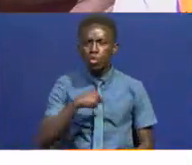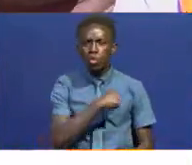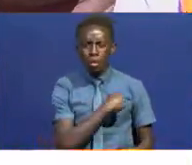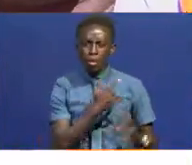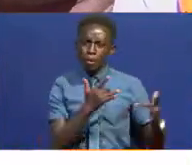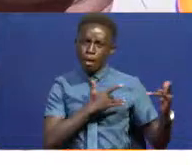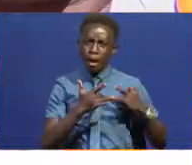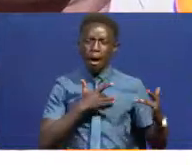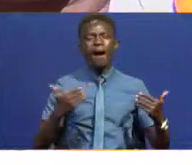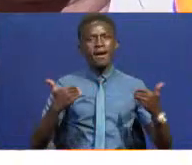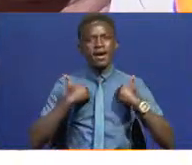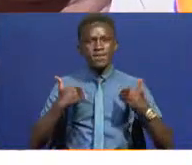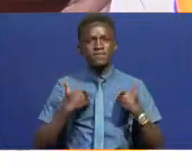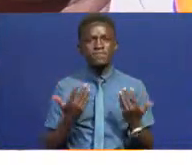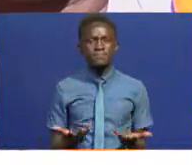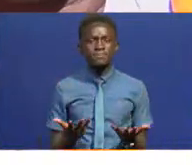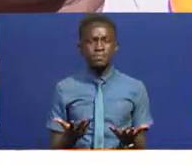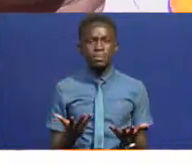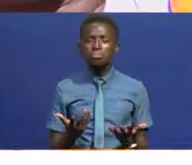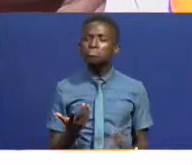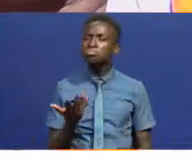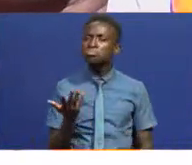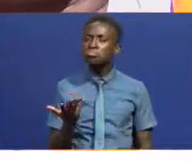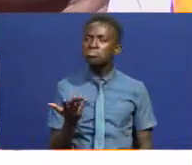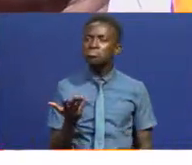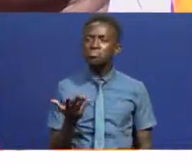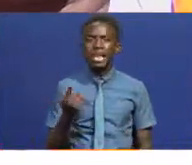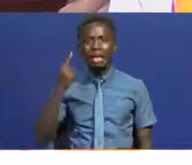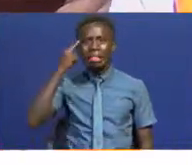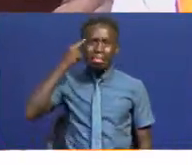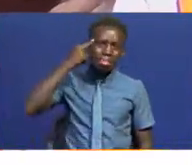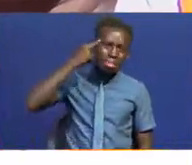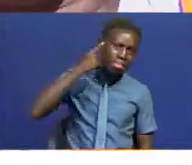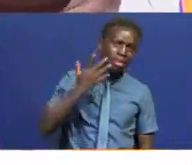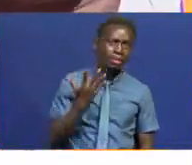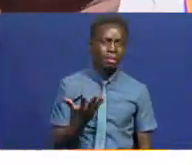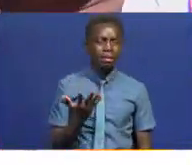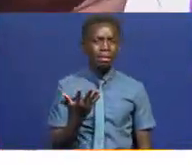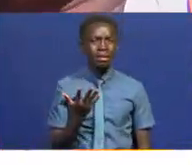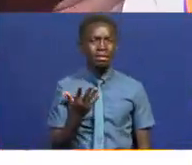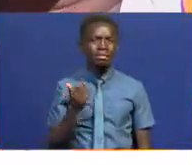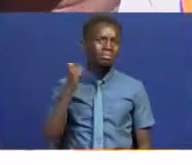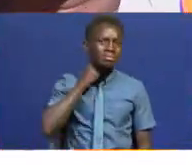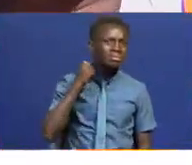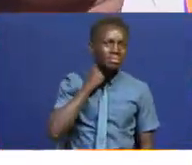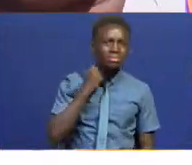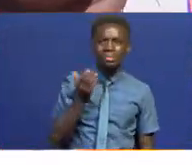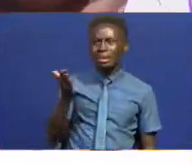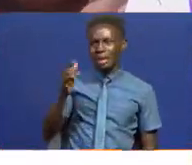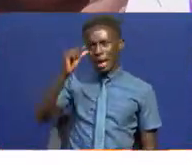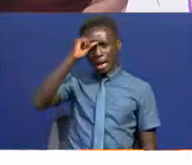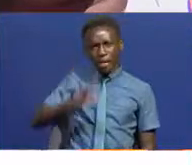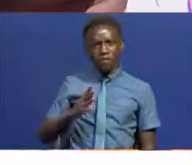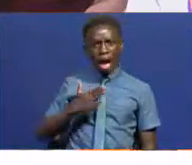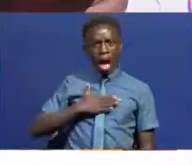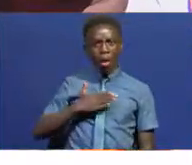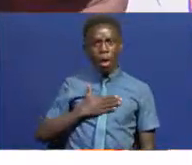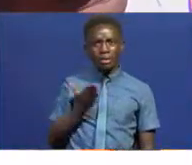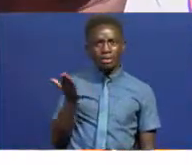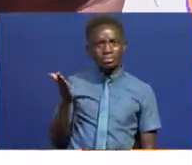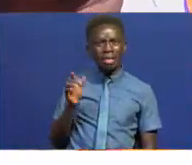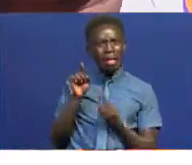the harassment and intimidation of our governor has gone